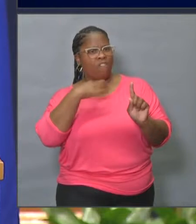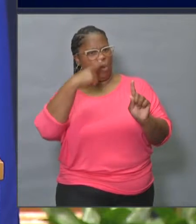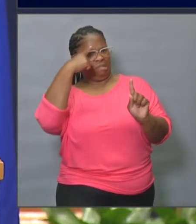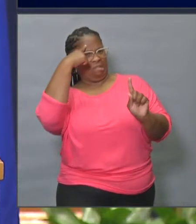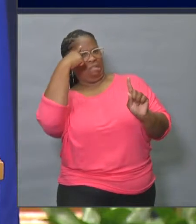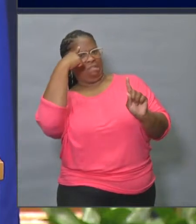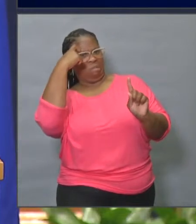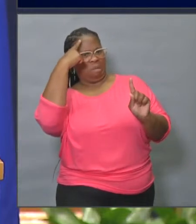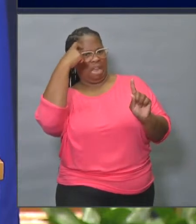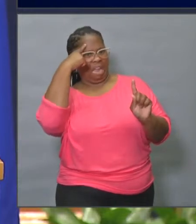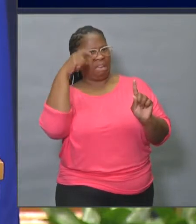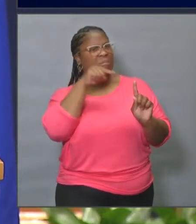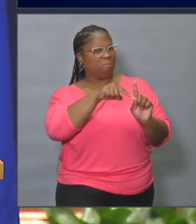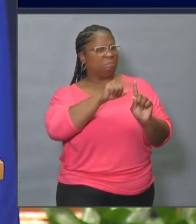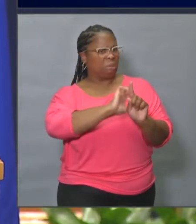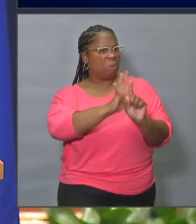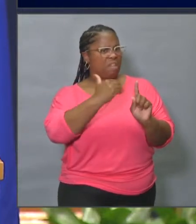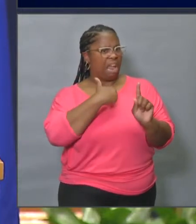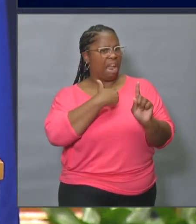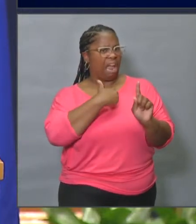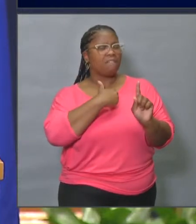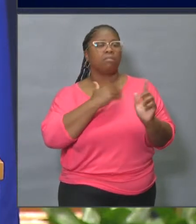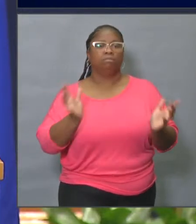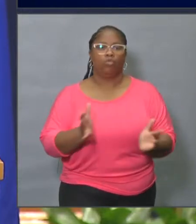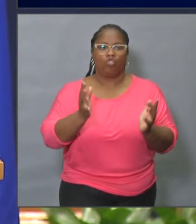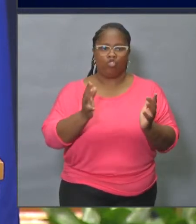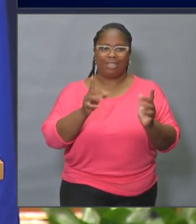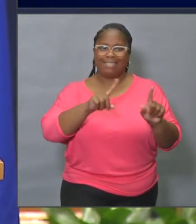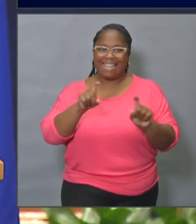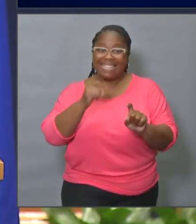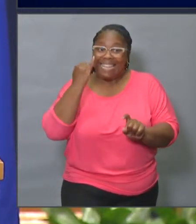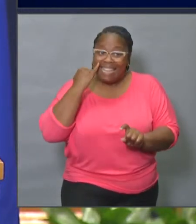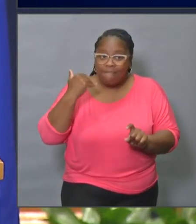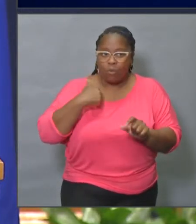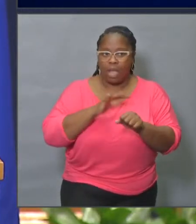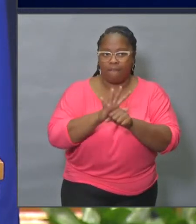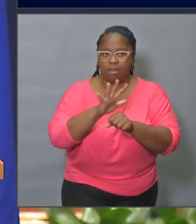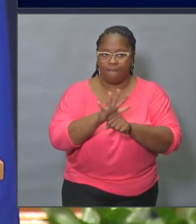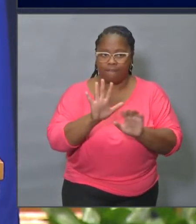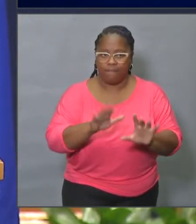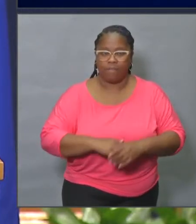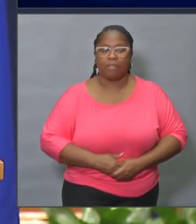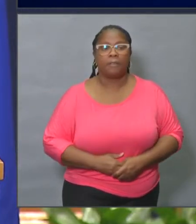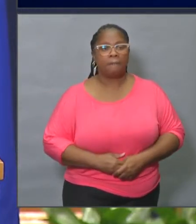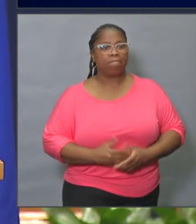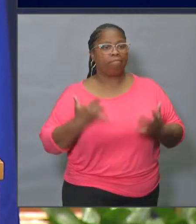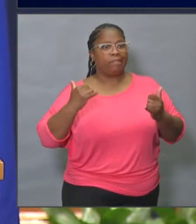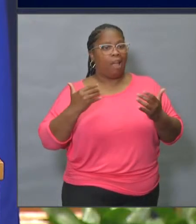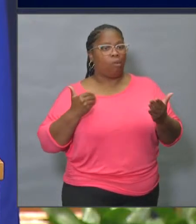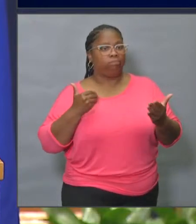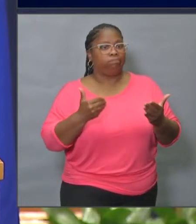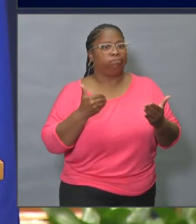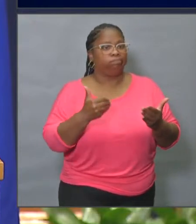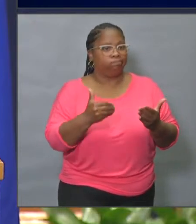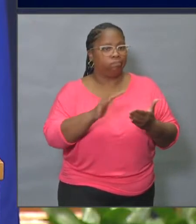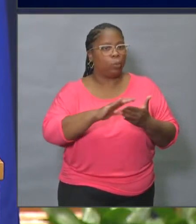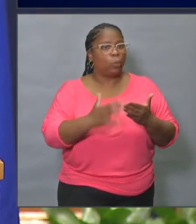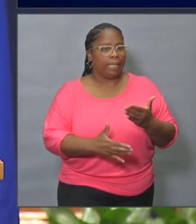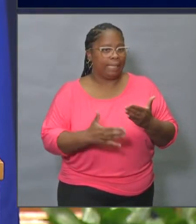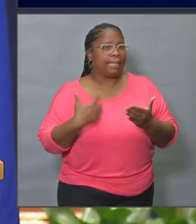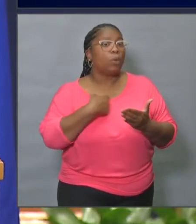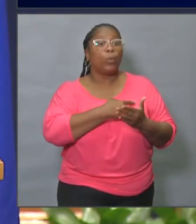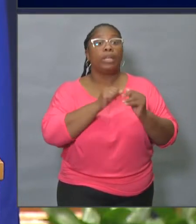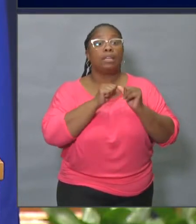for COVID-19. I want to note that as we go into the weekend, we do continue to ask